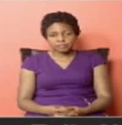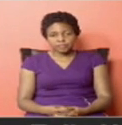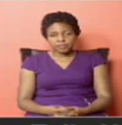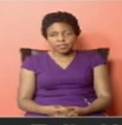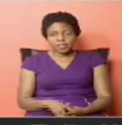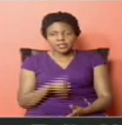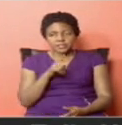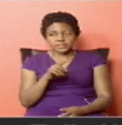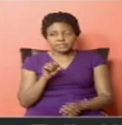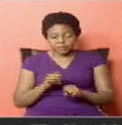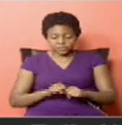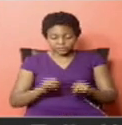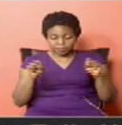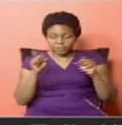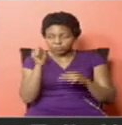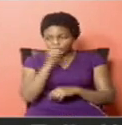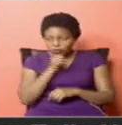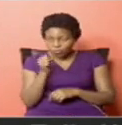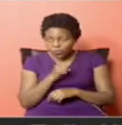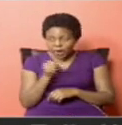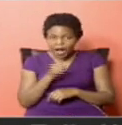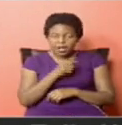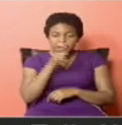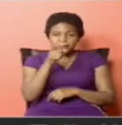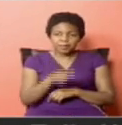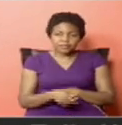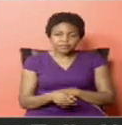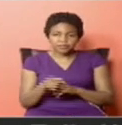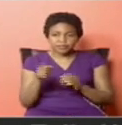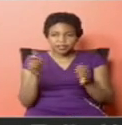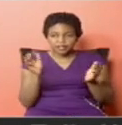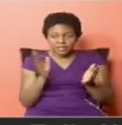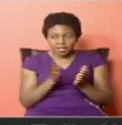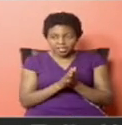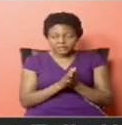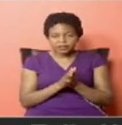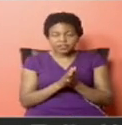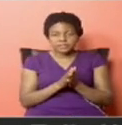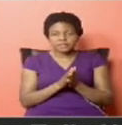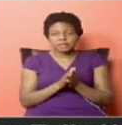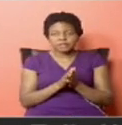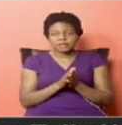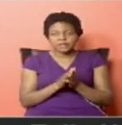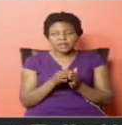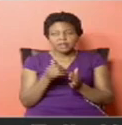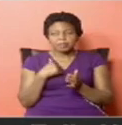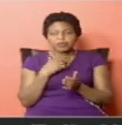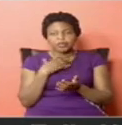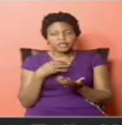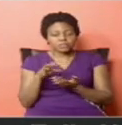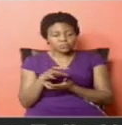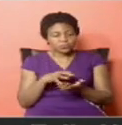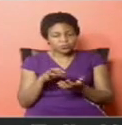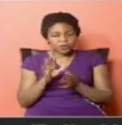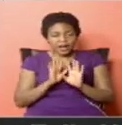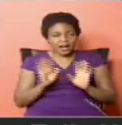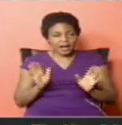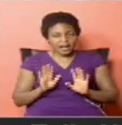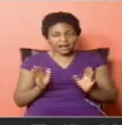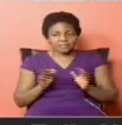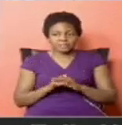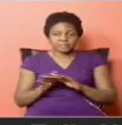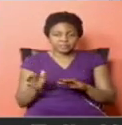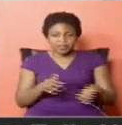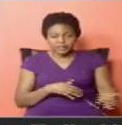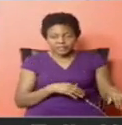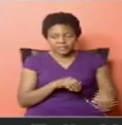That was the chairperson of older persons, and I hesitated to disrupt him. The